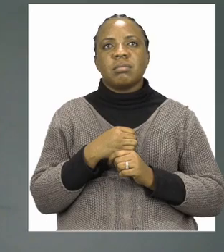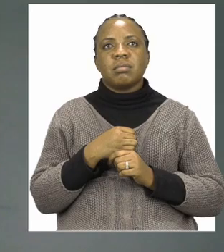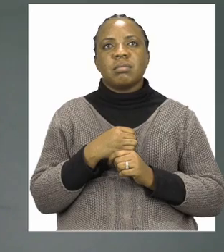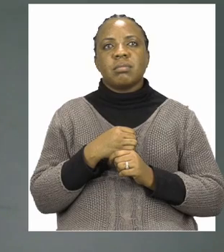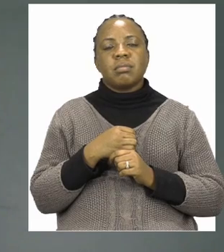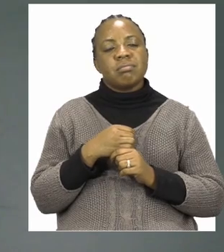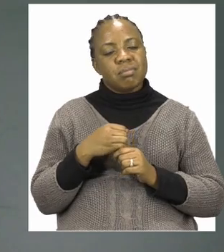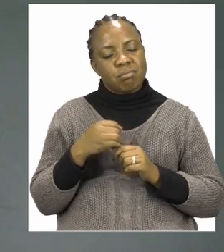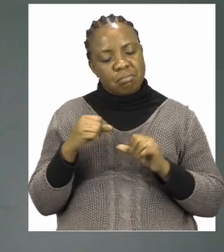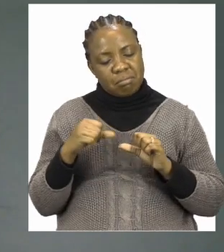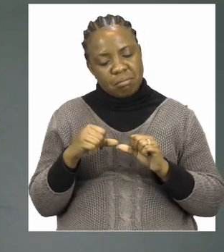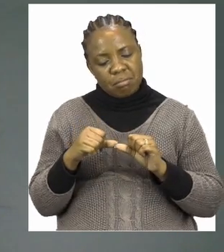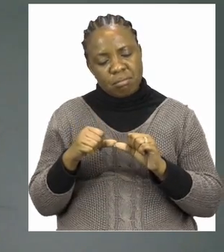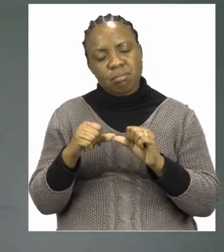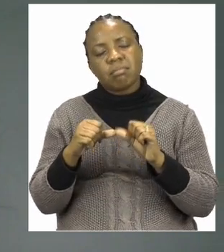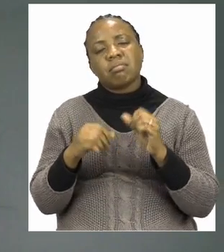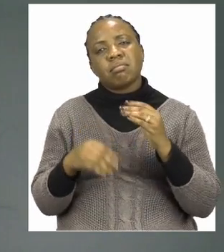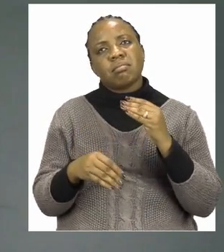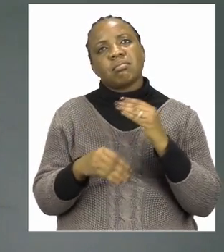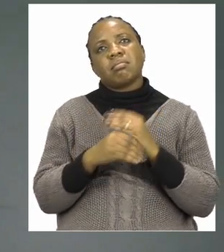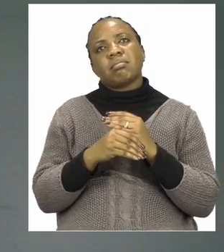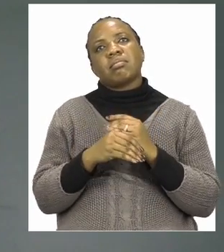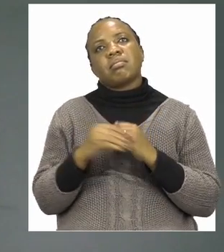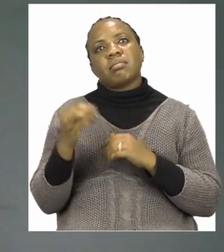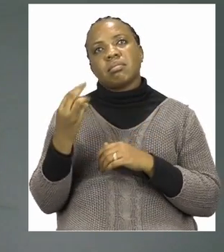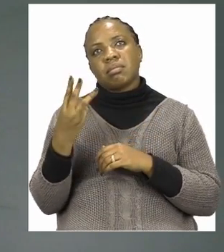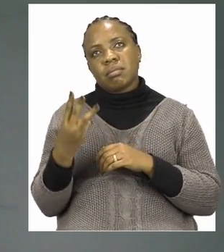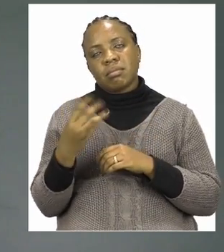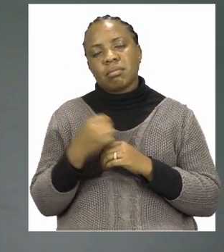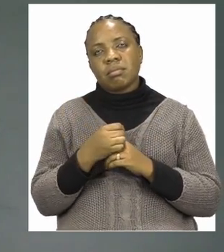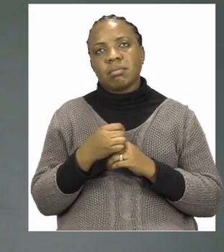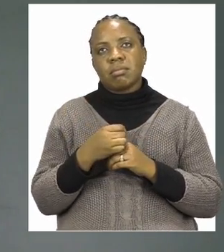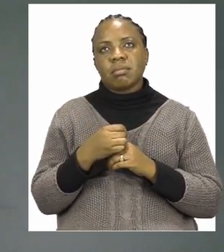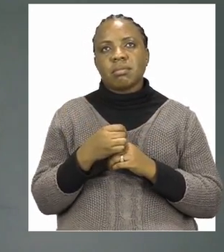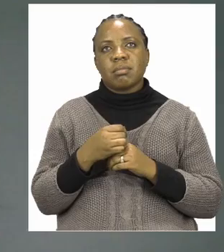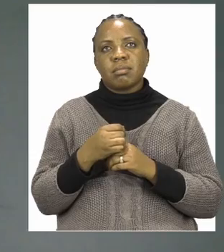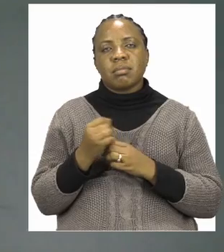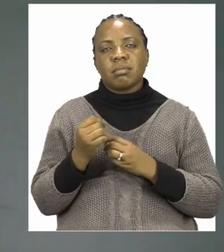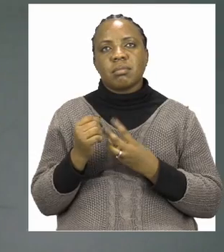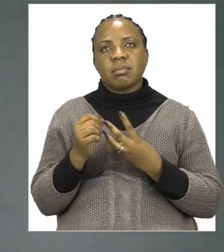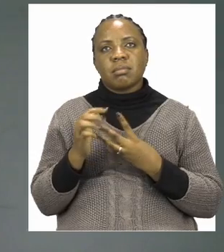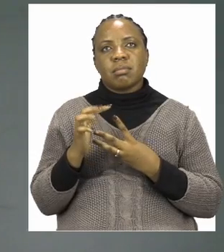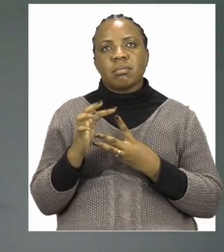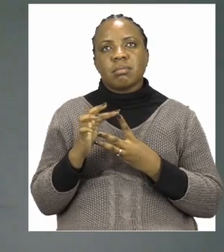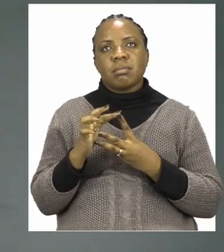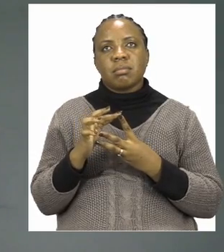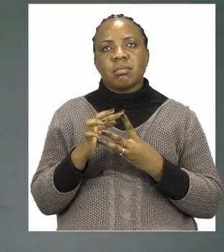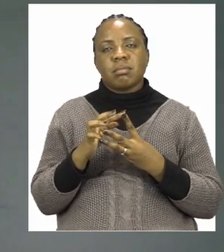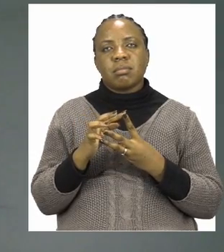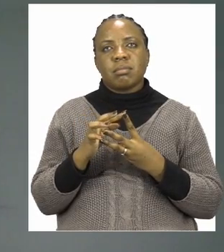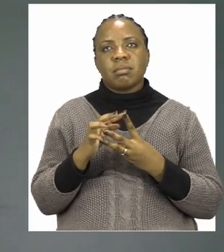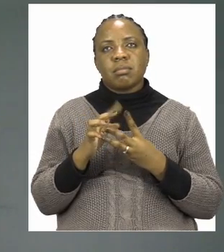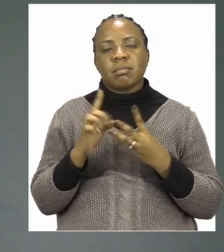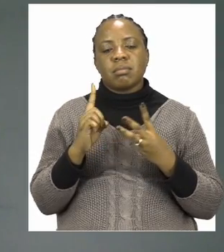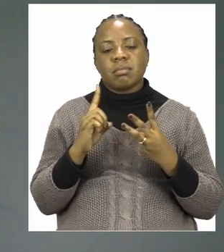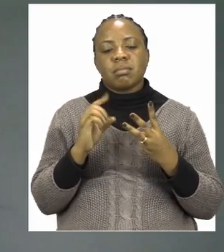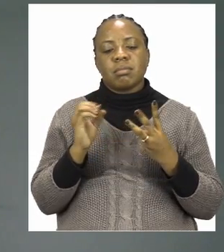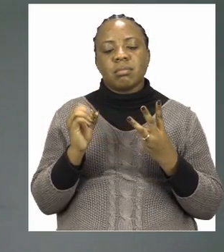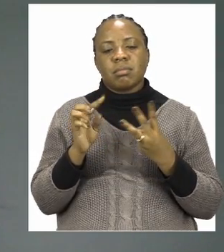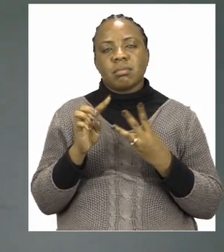now count on 3 from our answer 9, our previous answer. So we say 9 is already